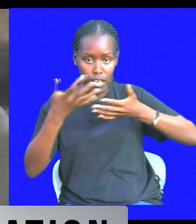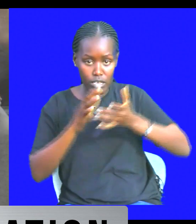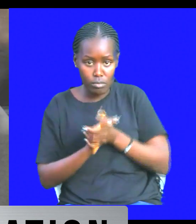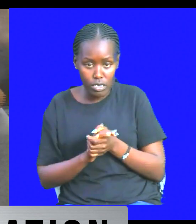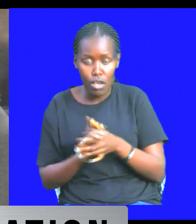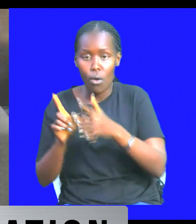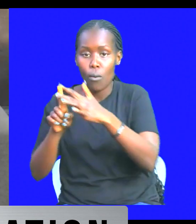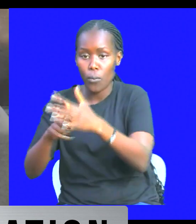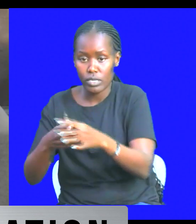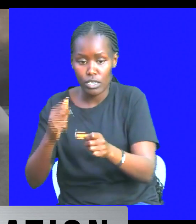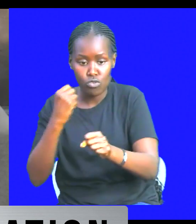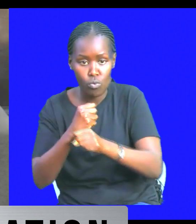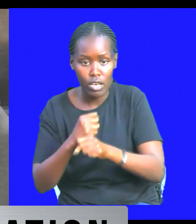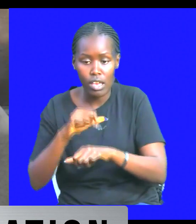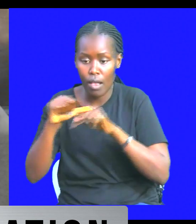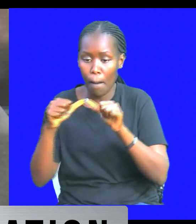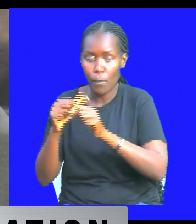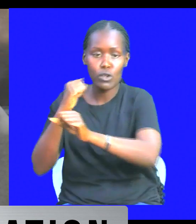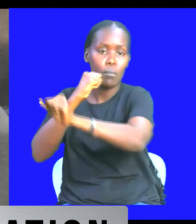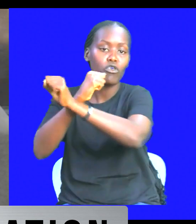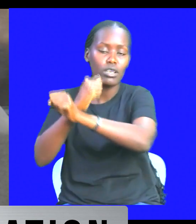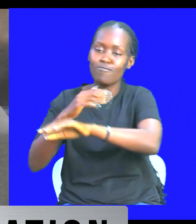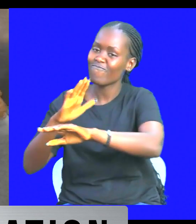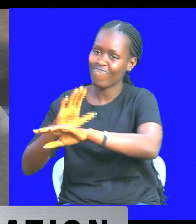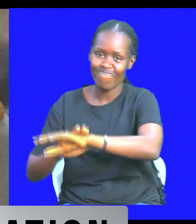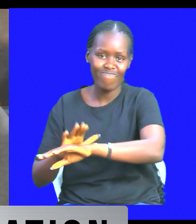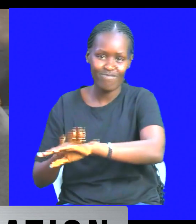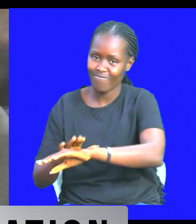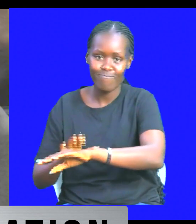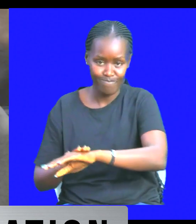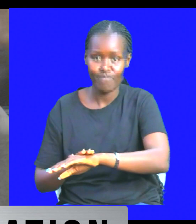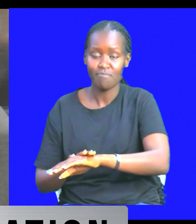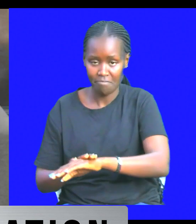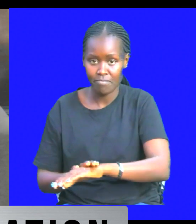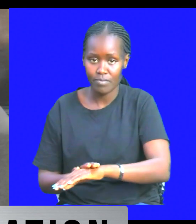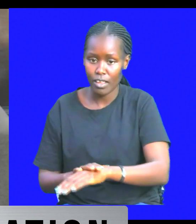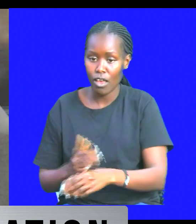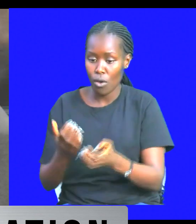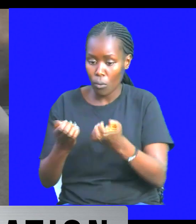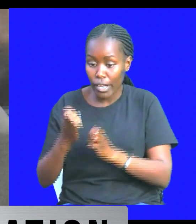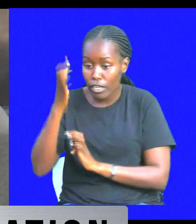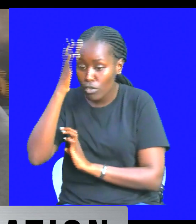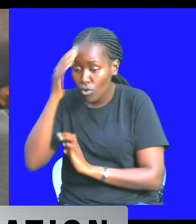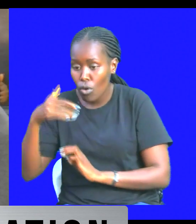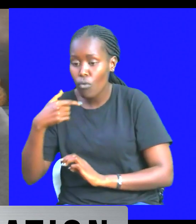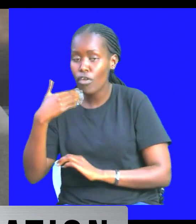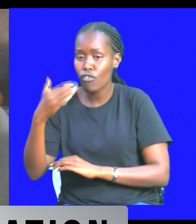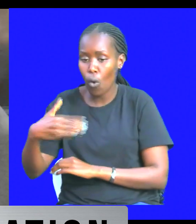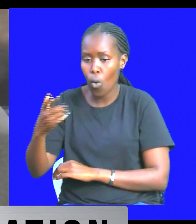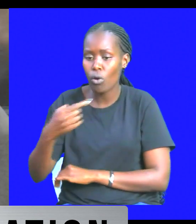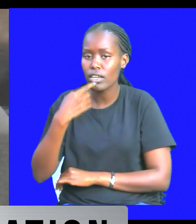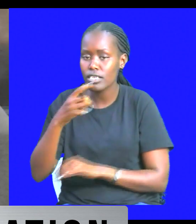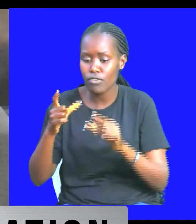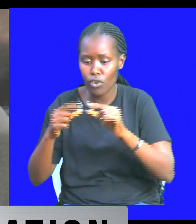going to start working on prevention. That's a good thing. We need to acknowledge where it is said that. We have always said for a long